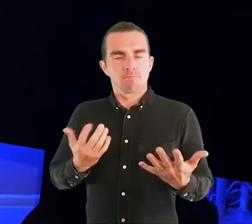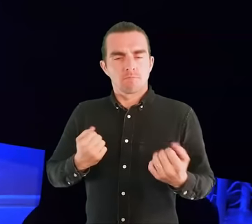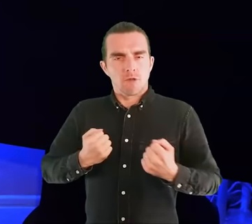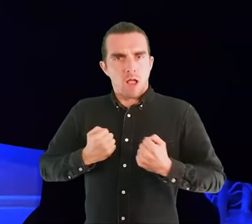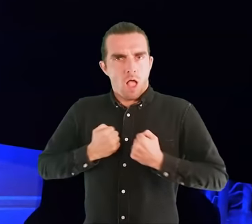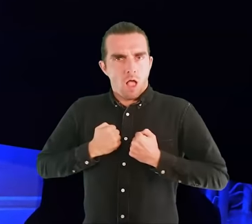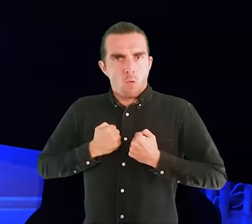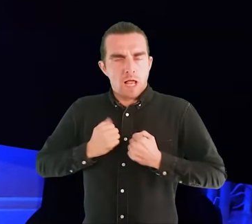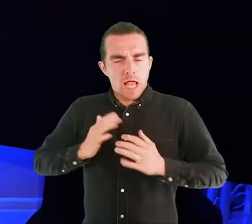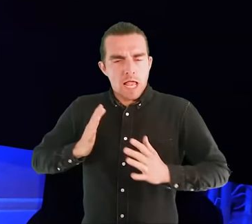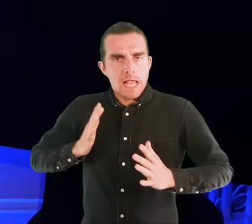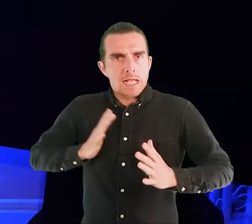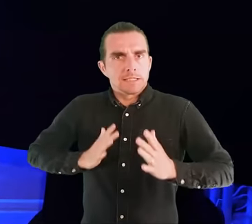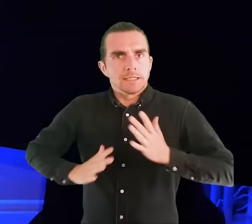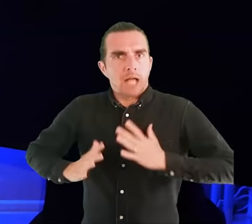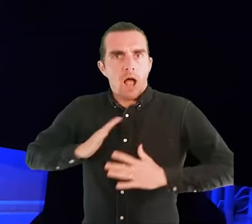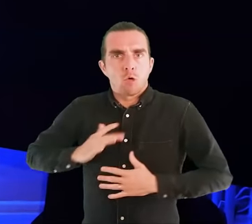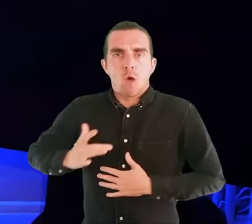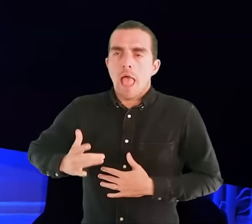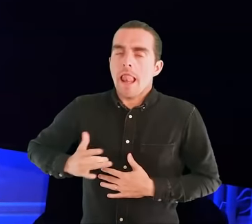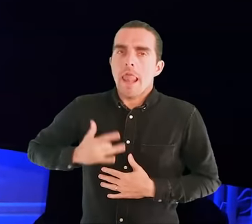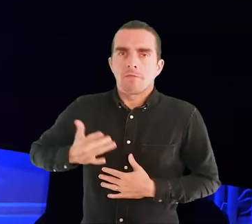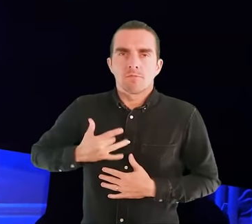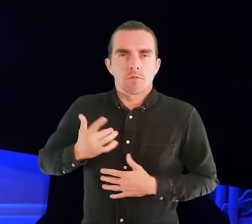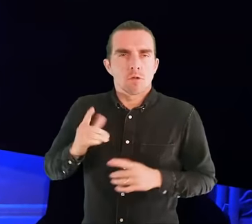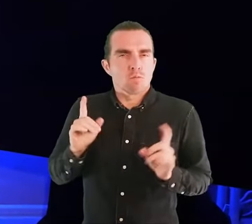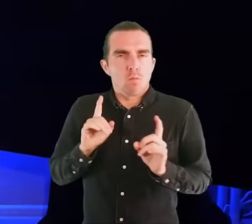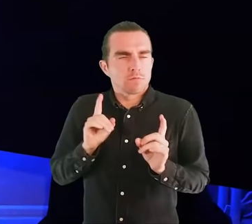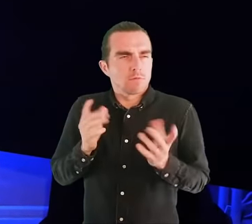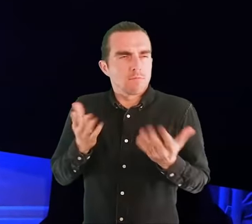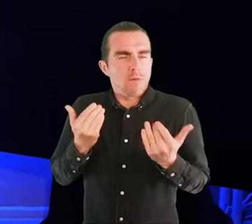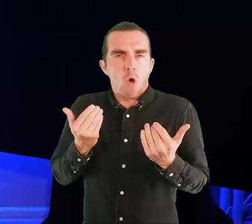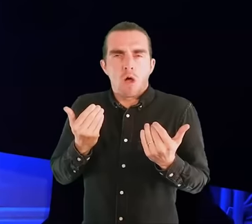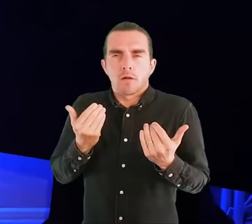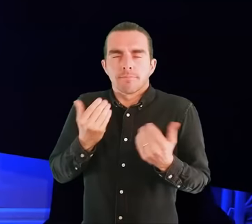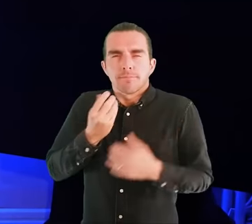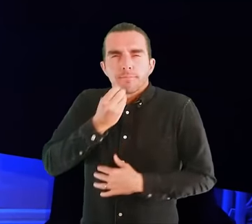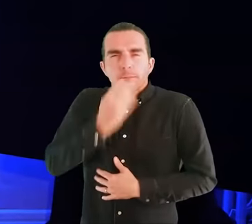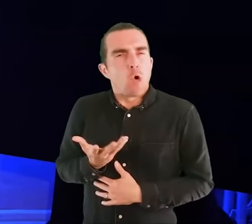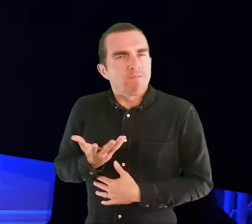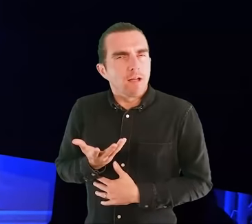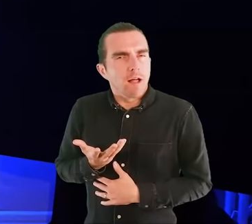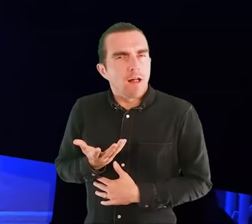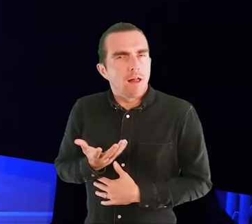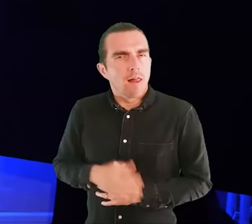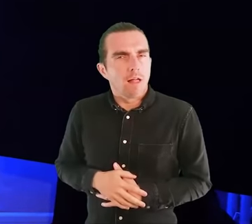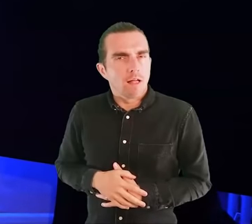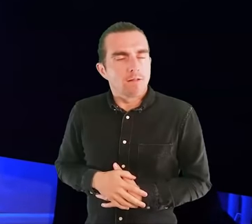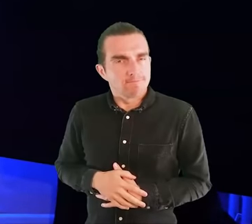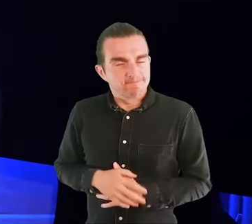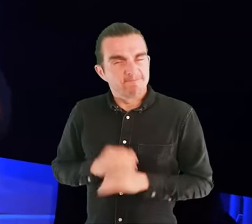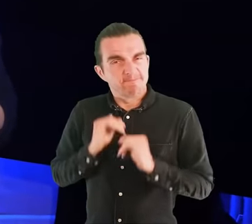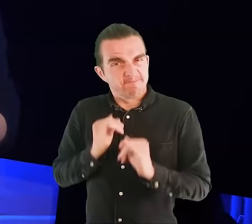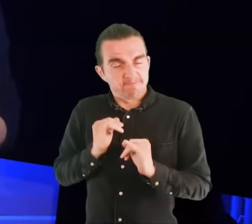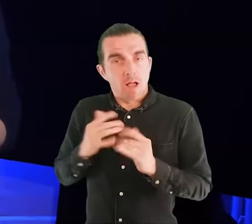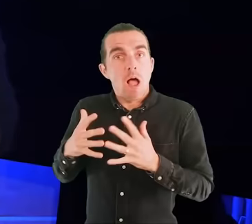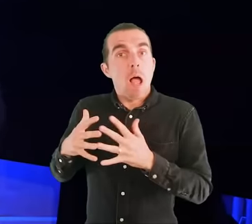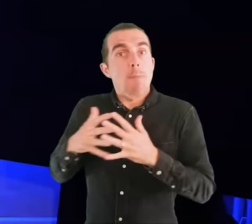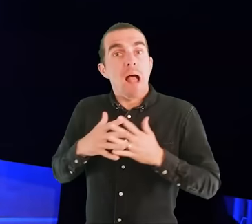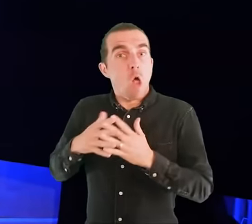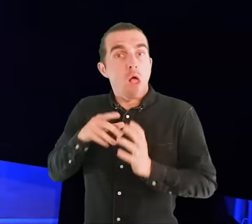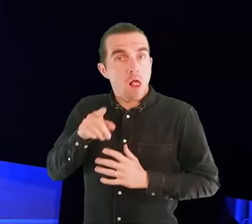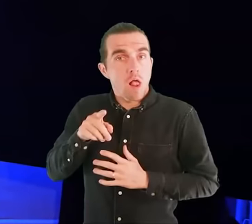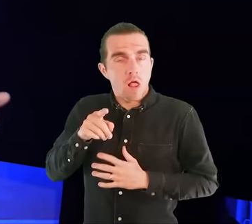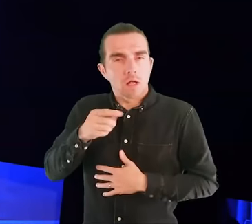What can be stronger and more beautiful than our desire to live? But 60% of people in America